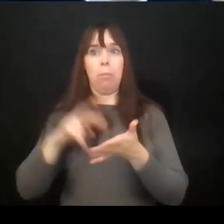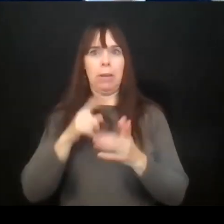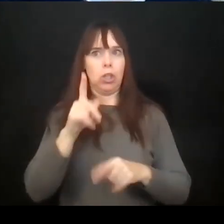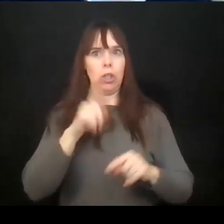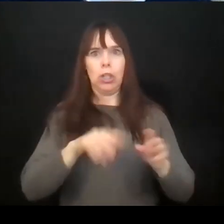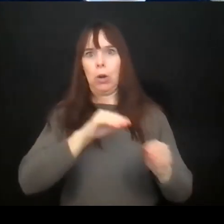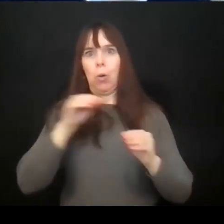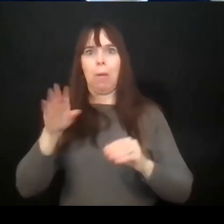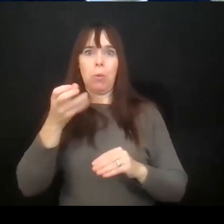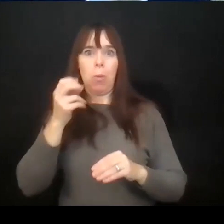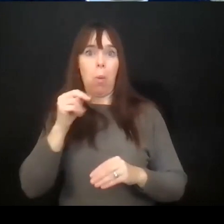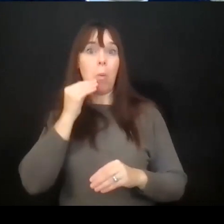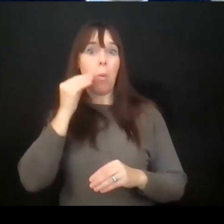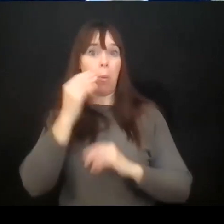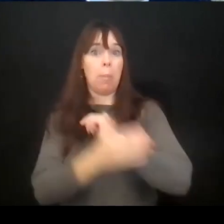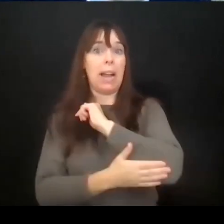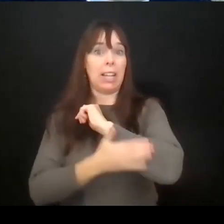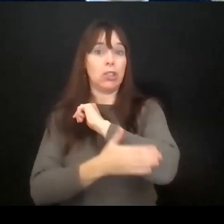She